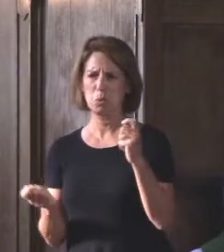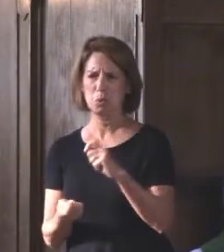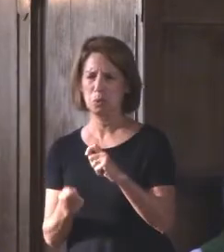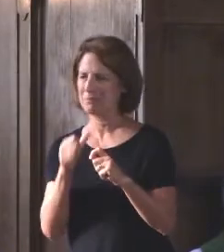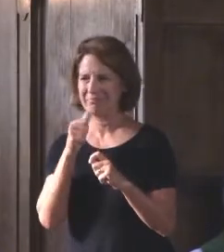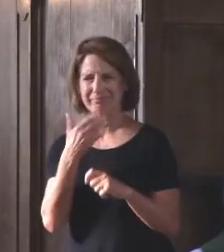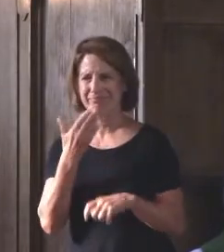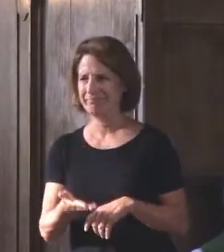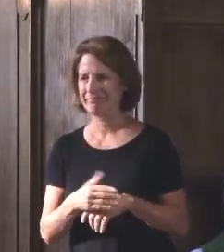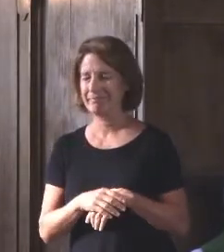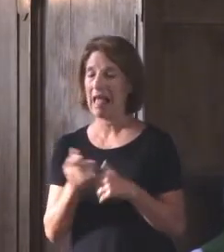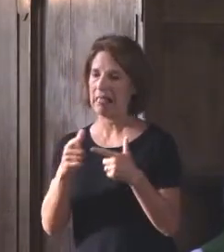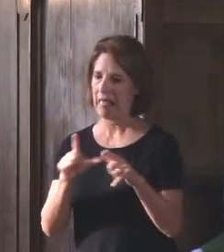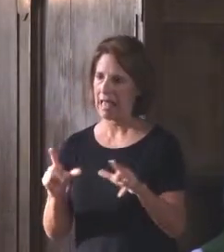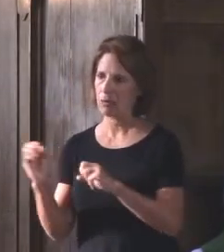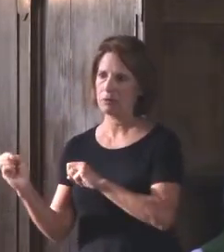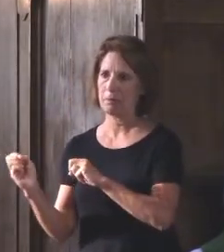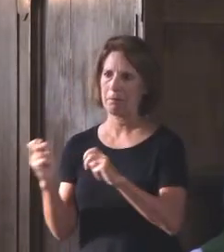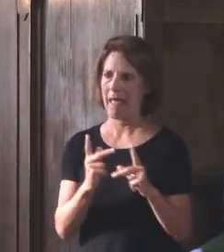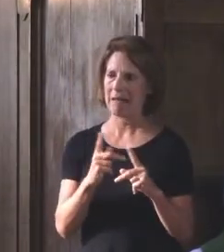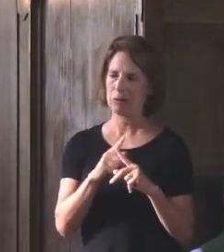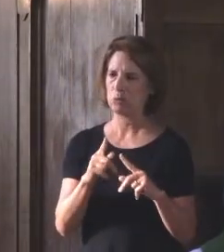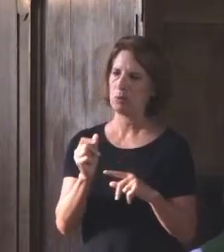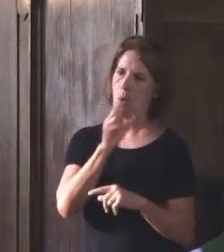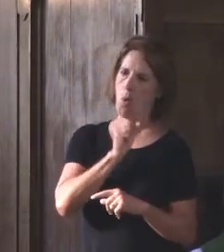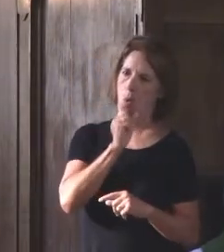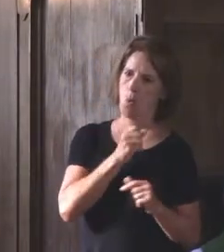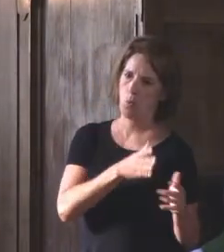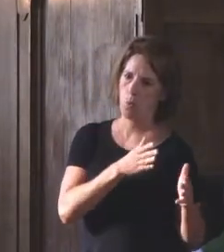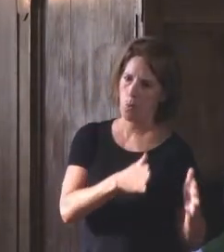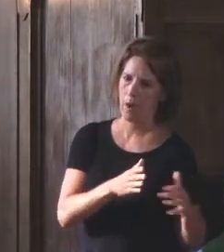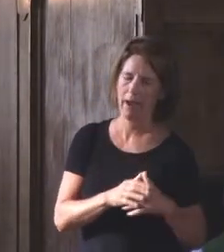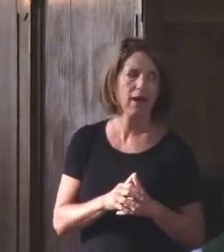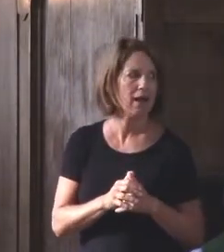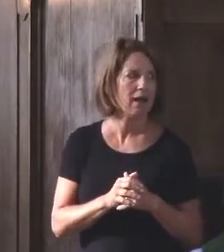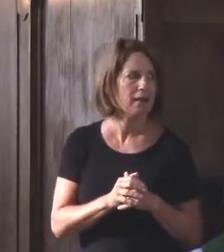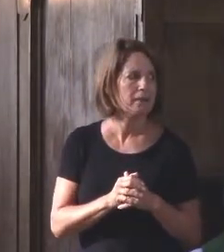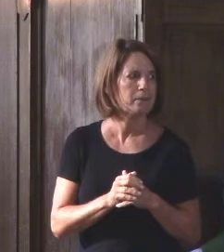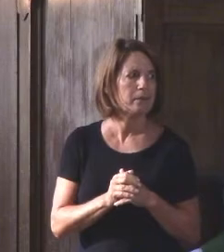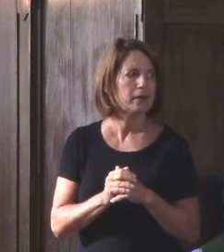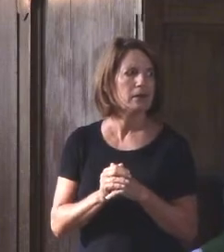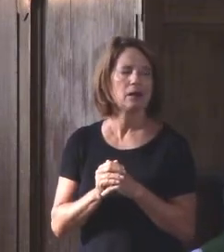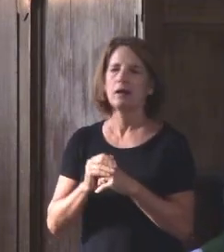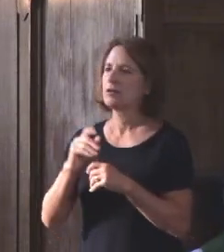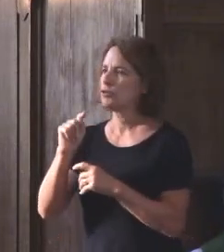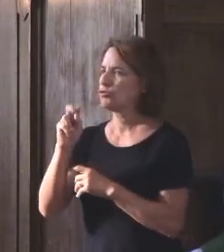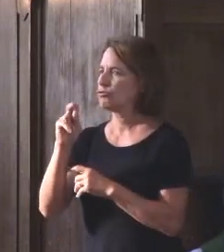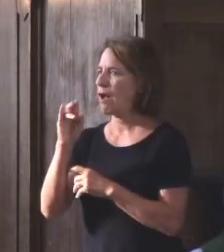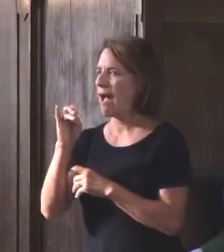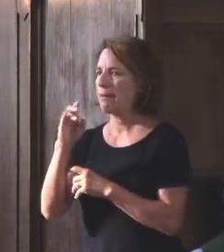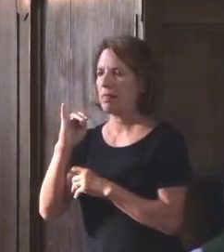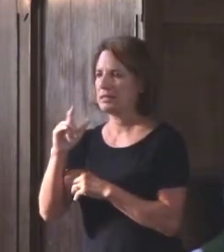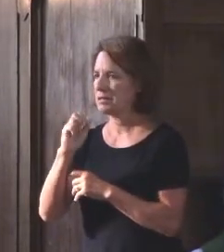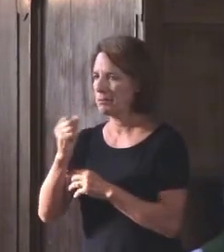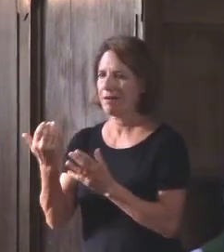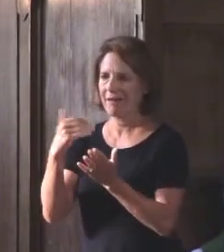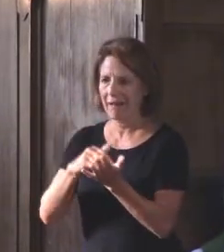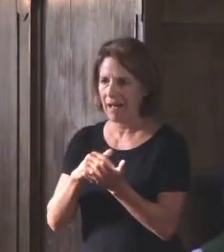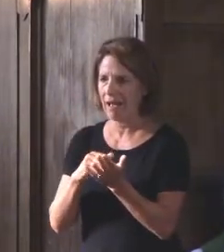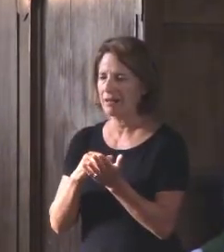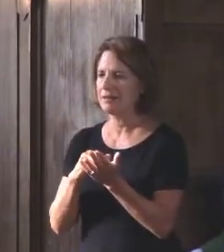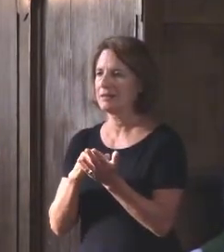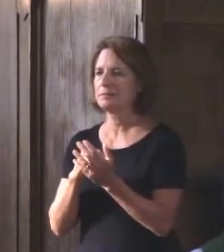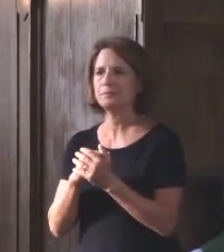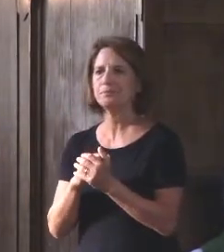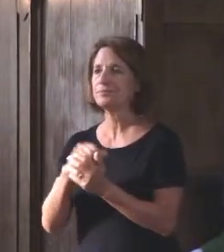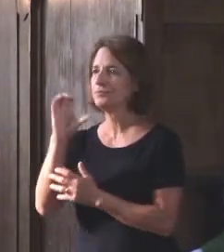The language had all changed back. The sermon lost all its radicalism. The creed had returned. There it was,